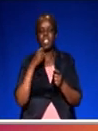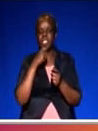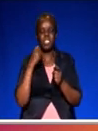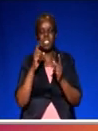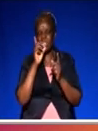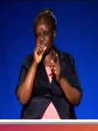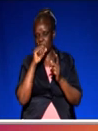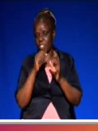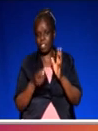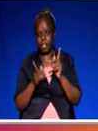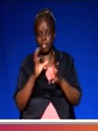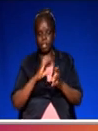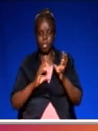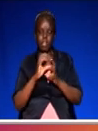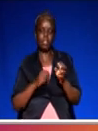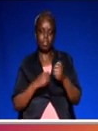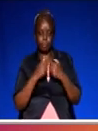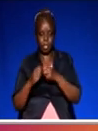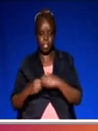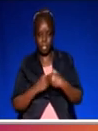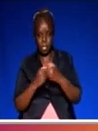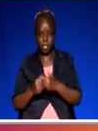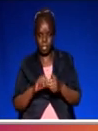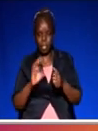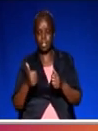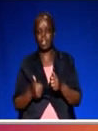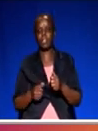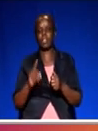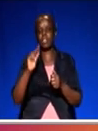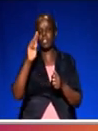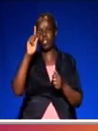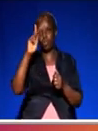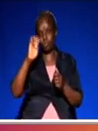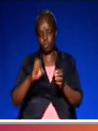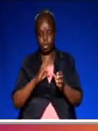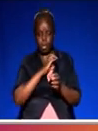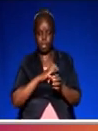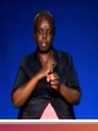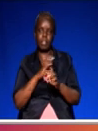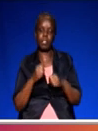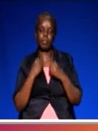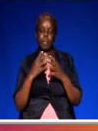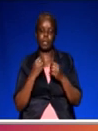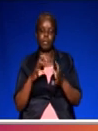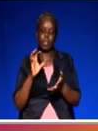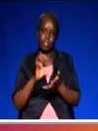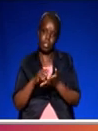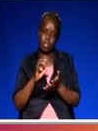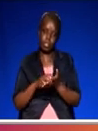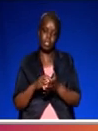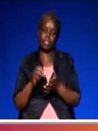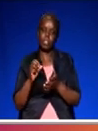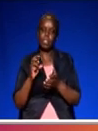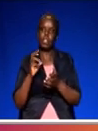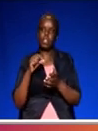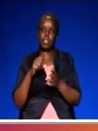that challenges another gullible character called the dupe. In most cases, the witty character is a small